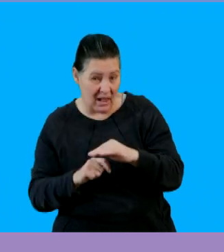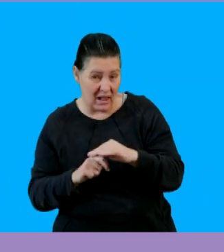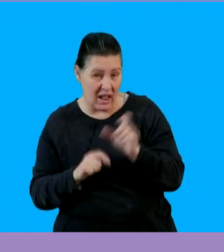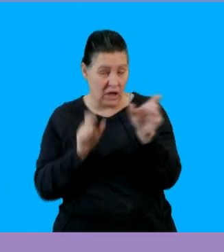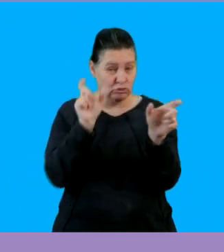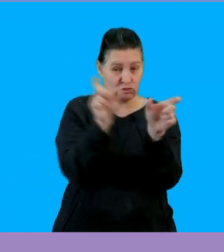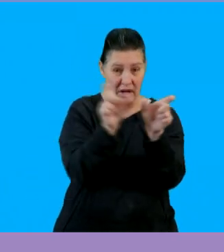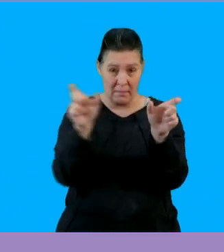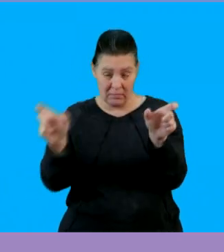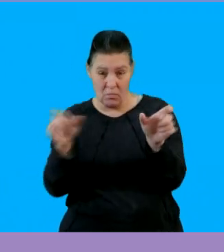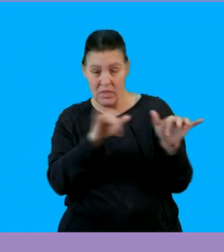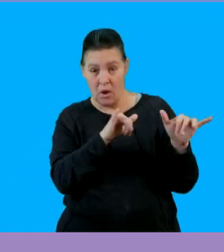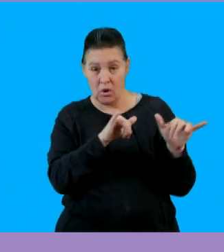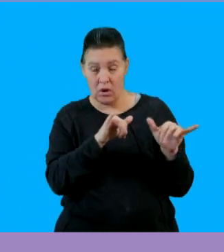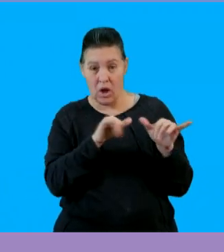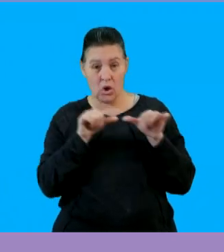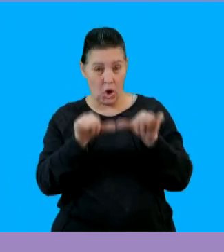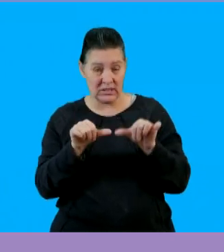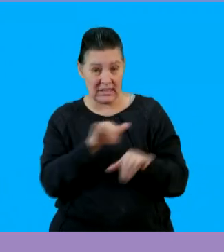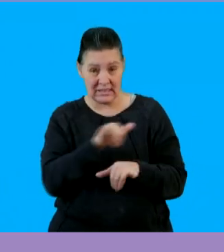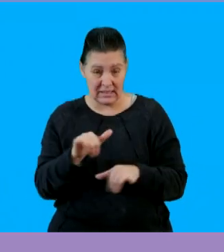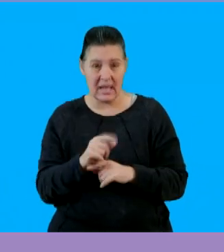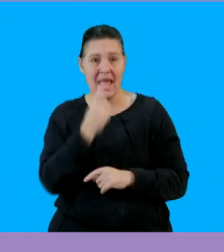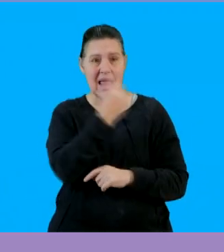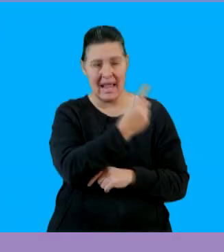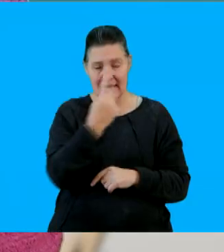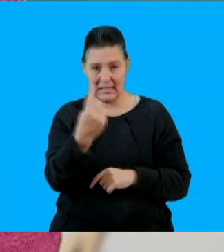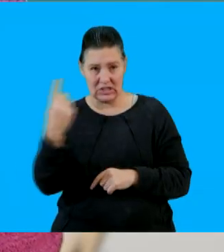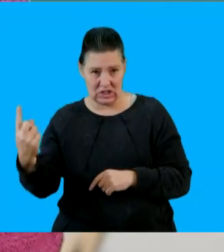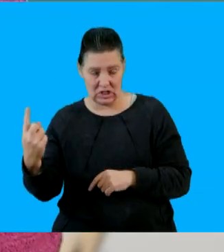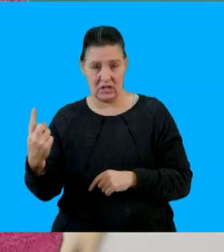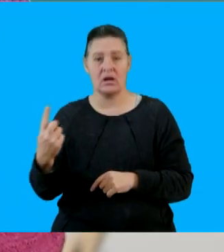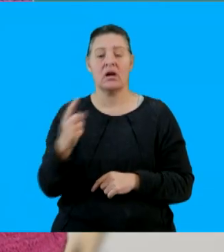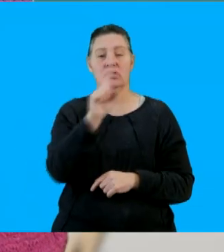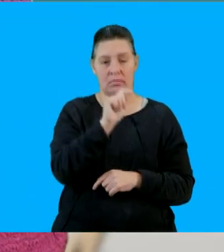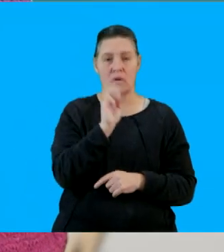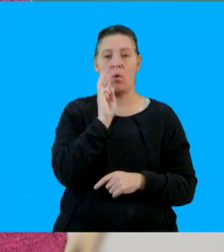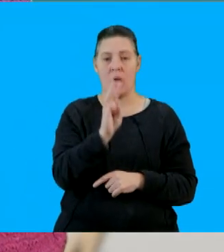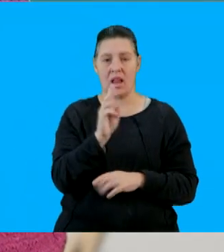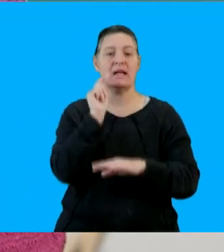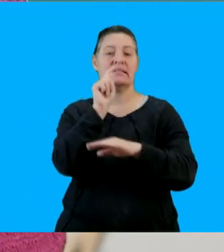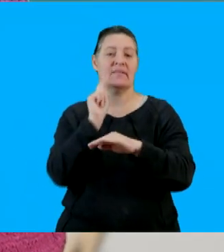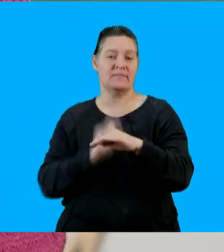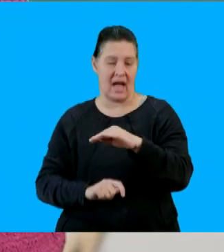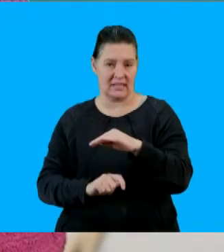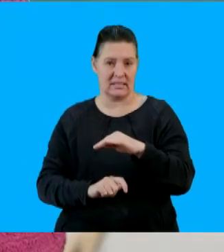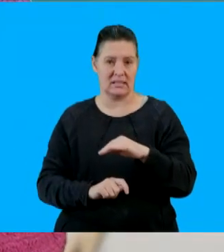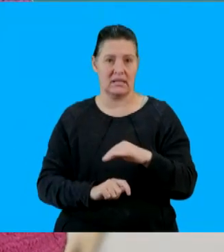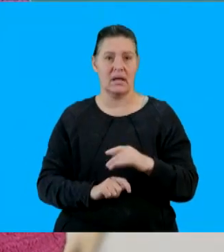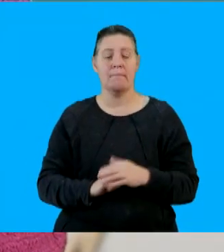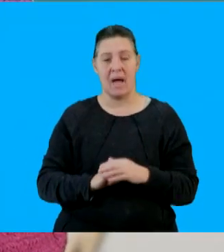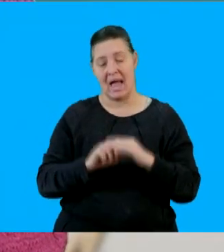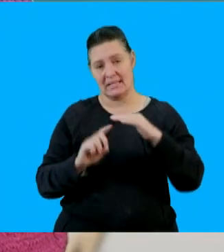we divided trinomial with a constant? Each of the terms in that trinomial is going to be